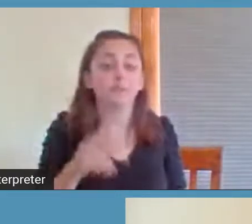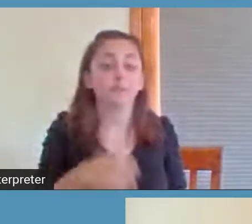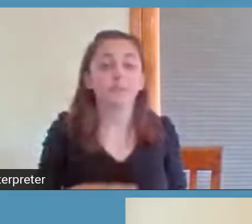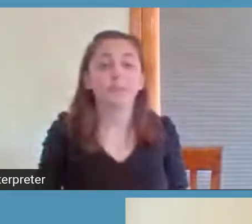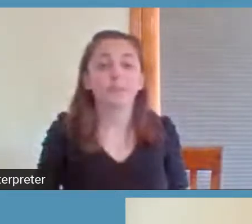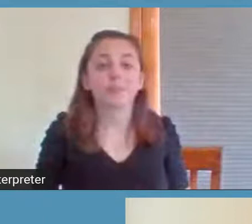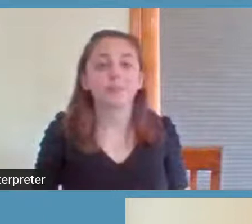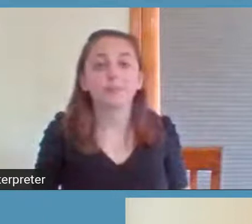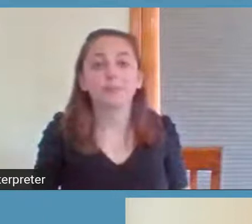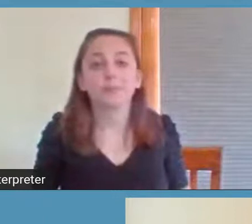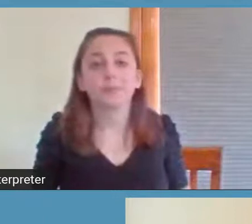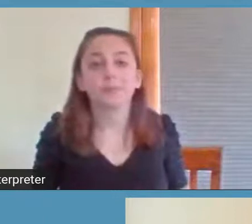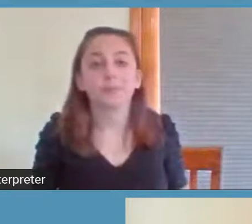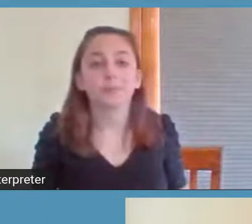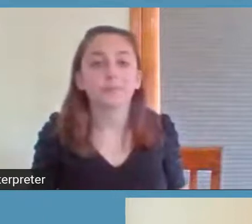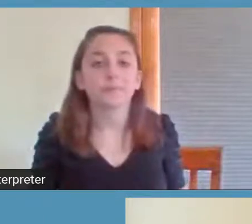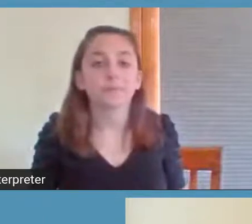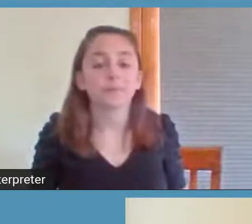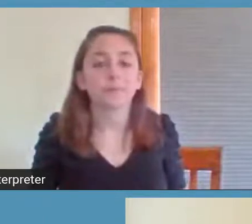Let me see here.